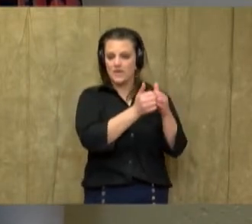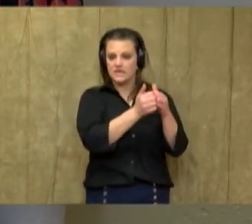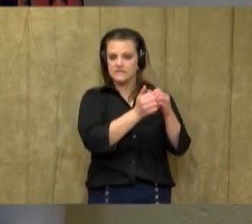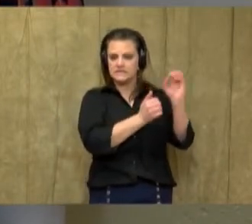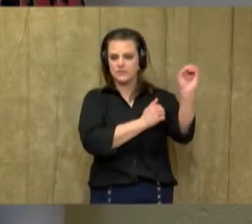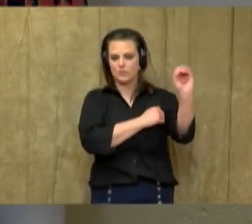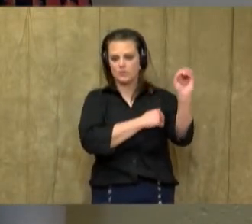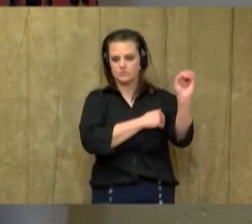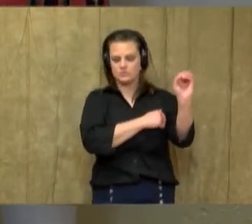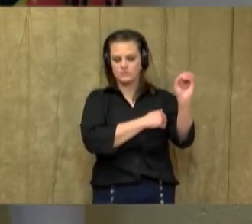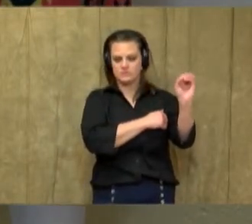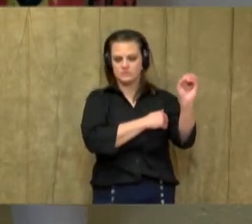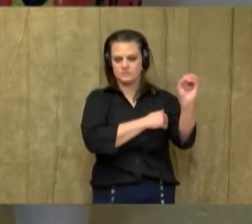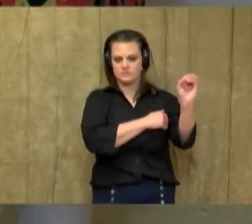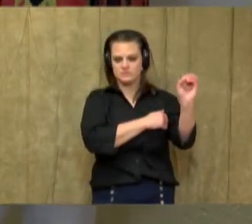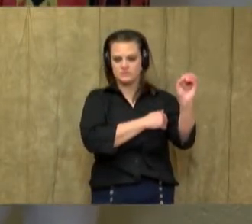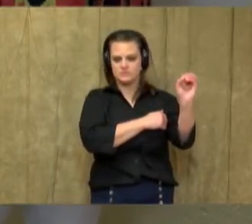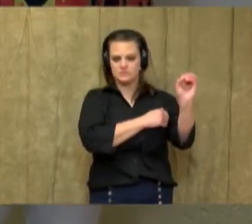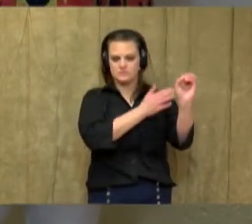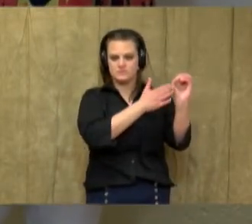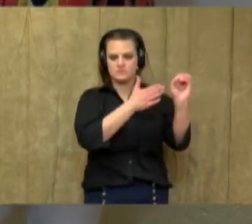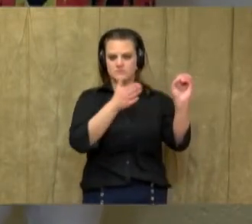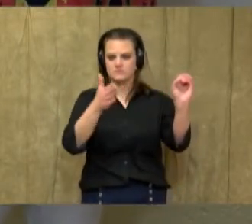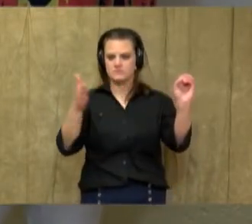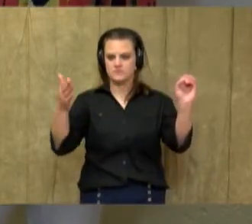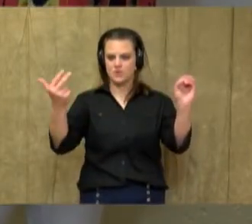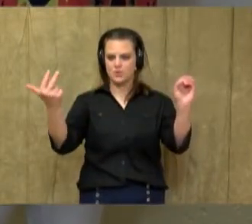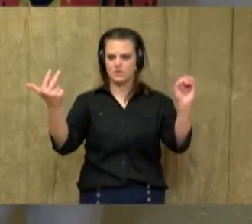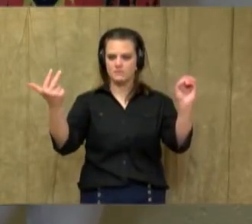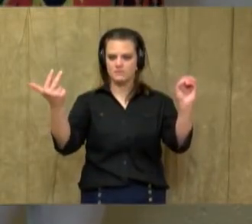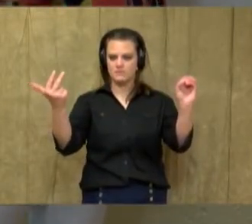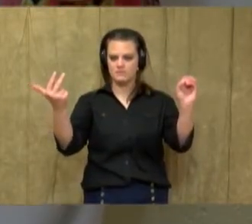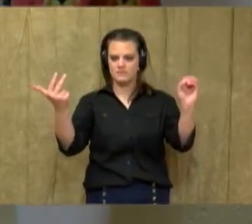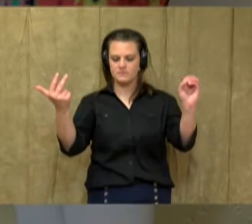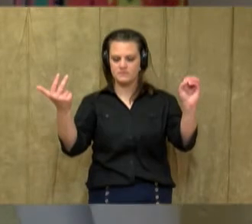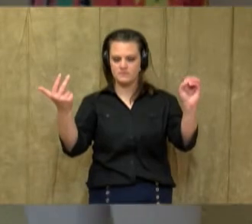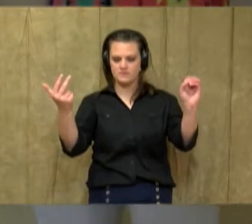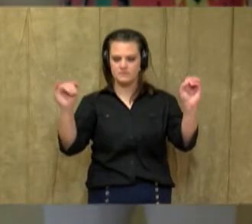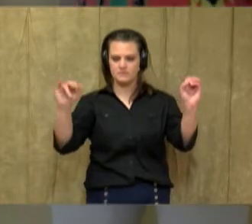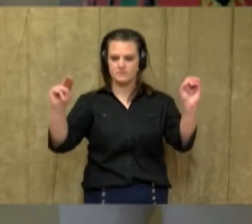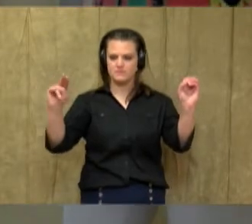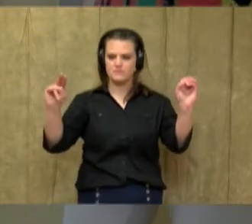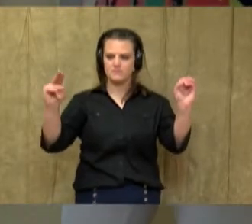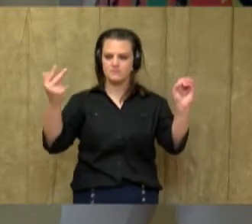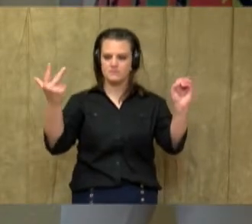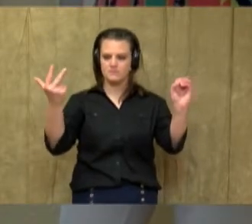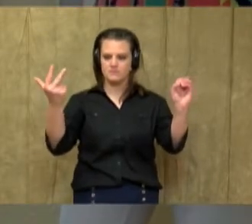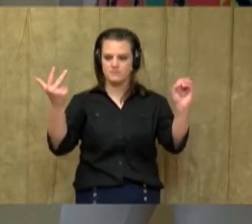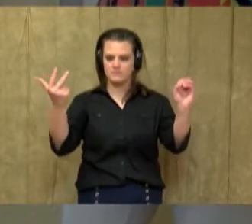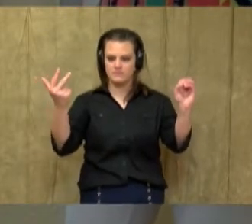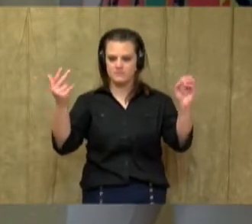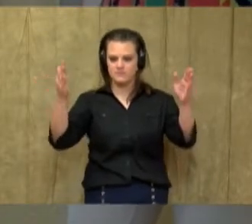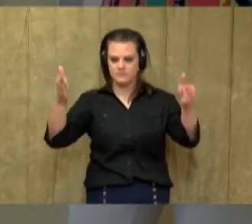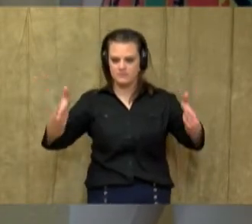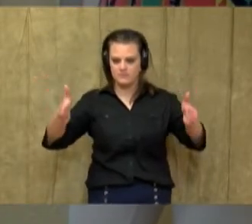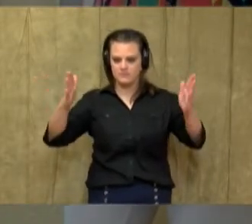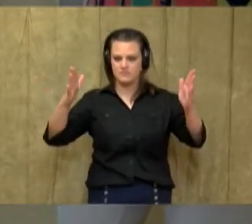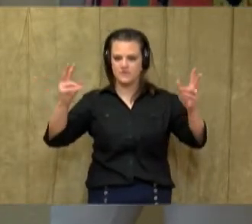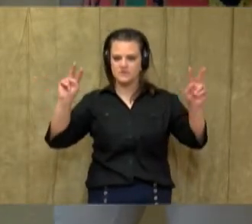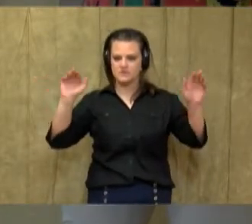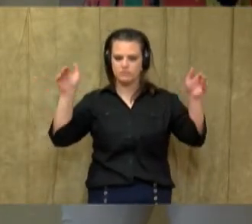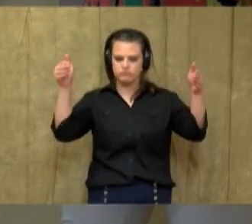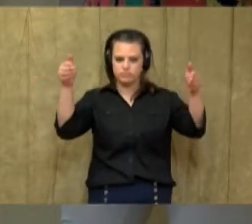at 0. There's our 0. And I'm going to end at 3. So now, looking